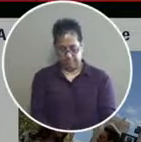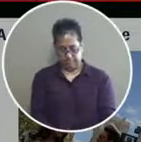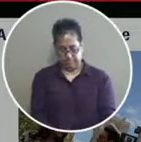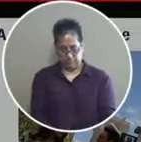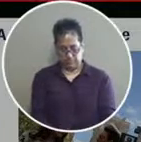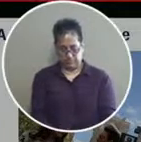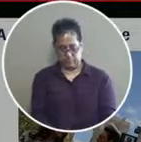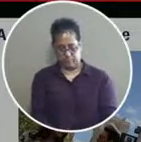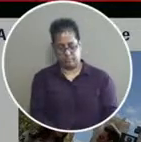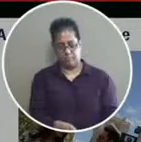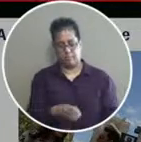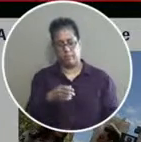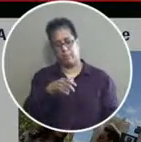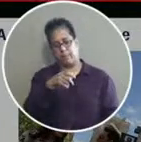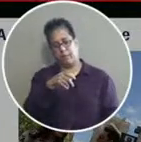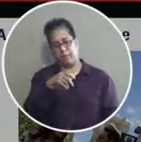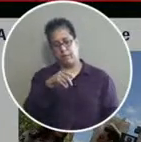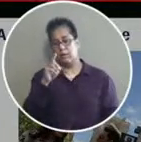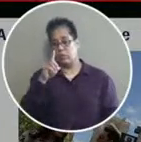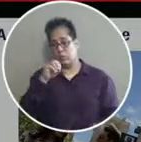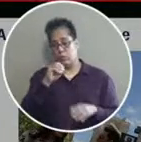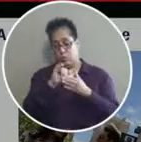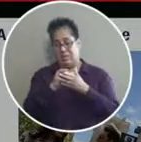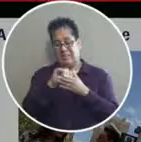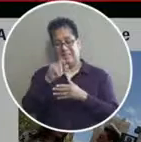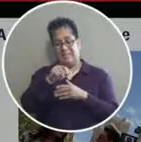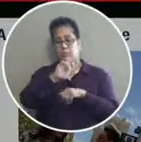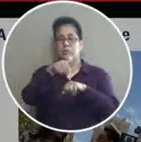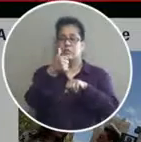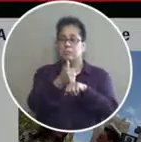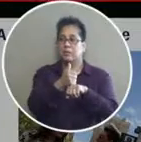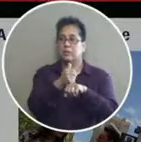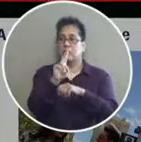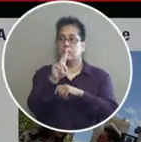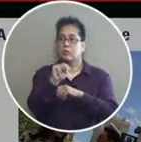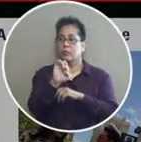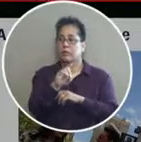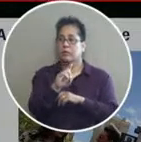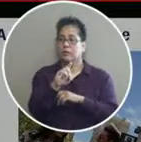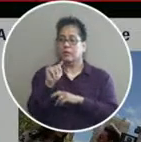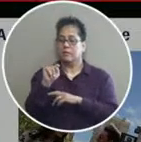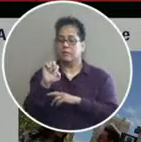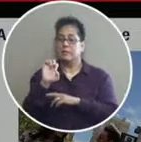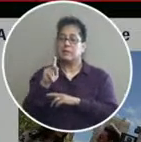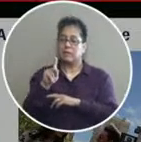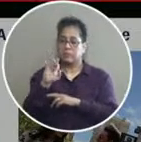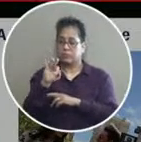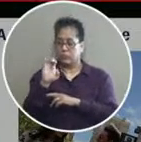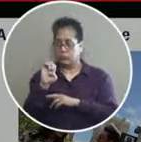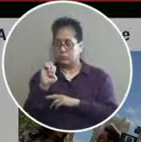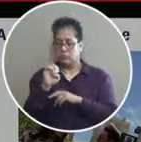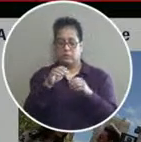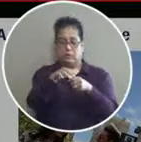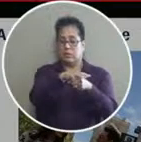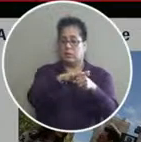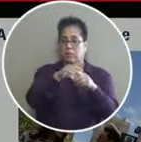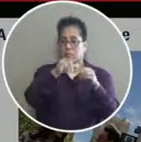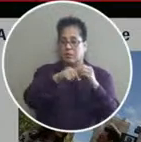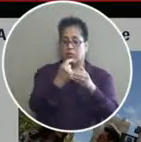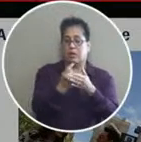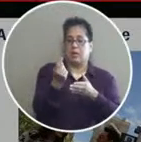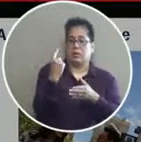In order to do that, there is a need to establish a united task force. The County of El Paso last